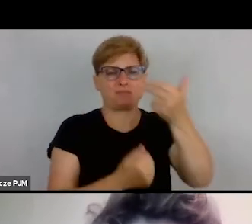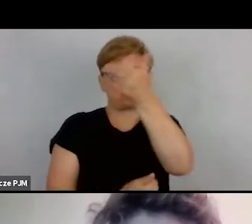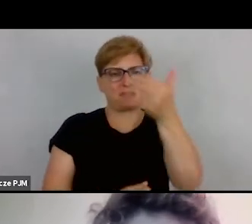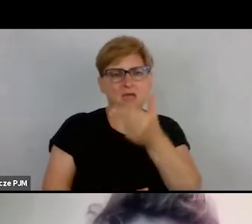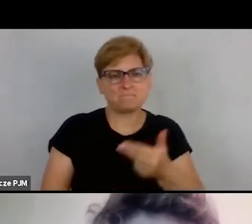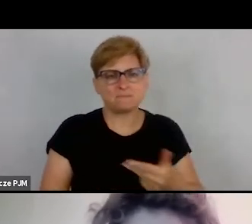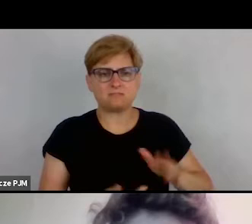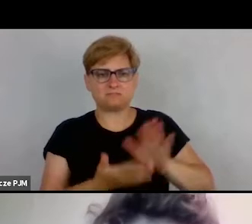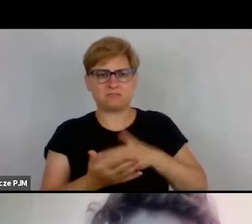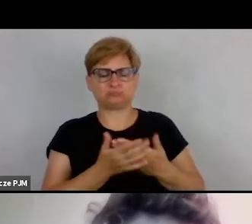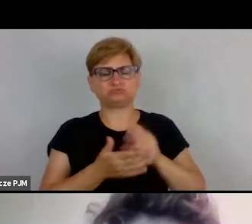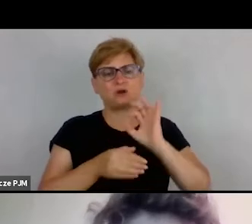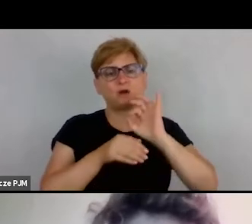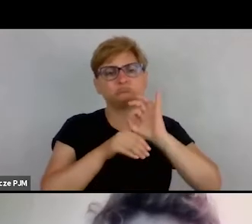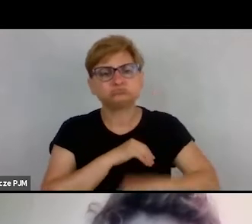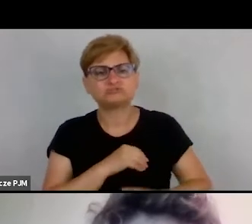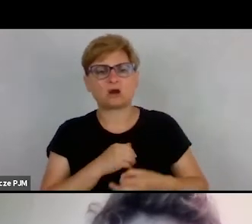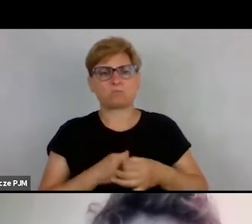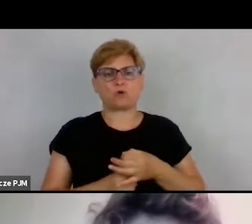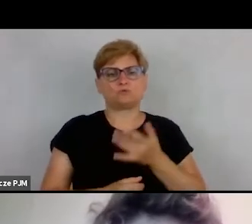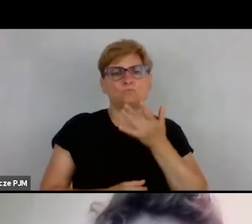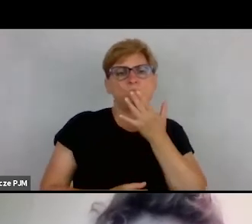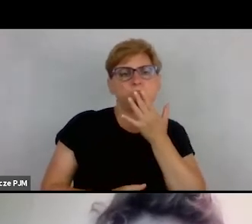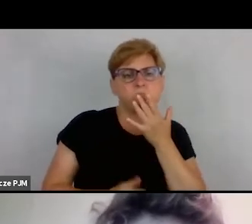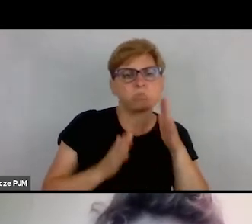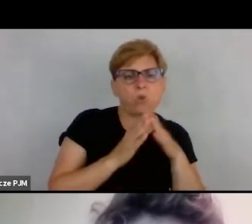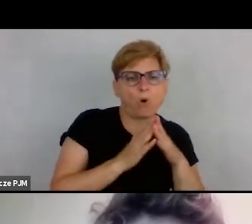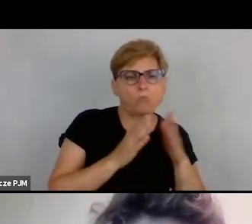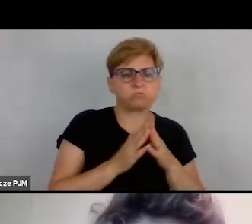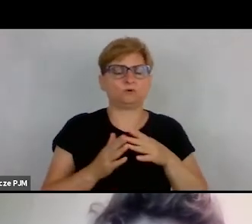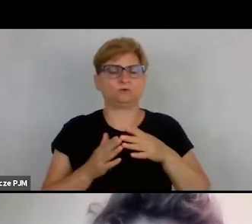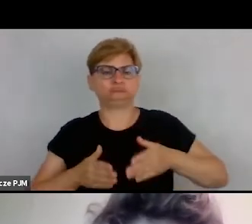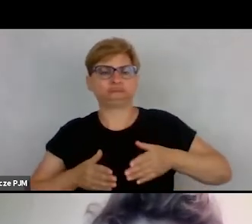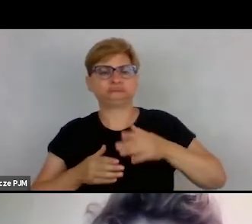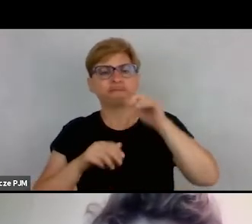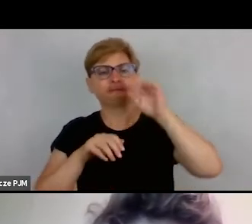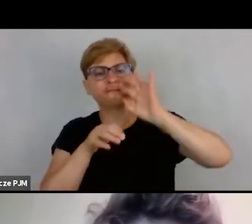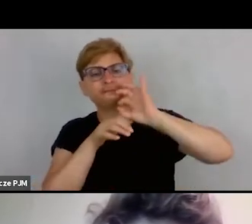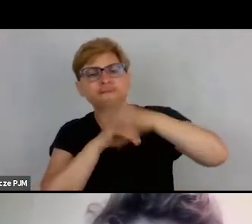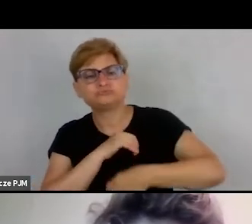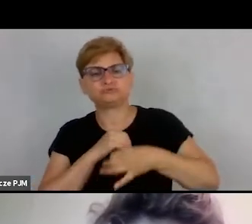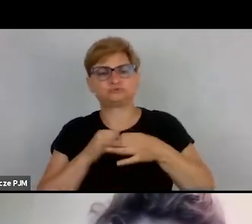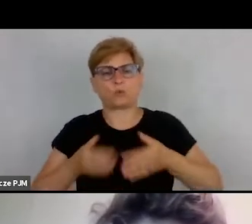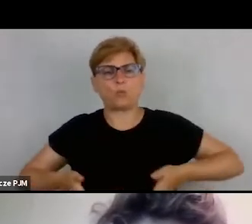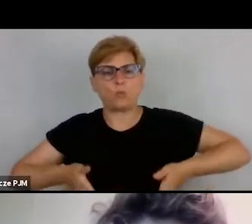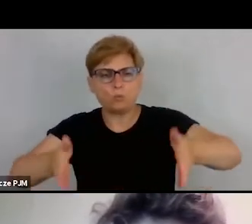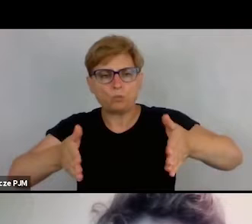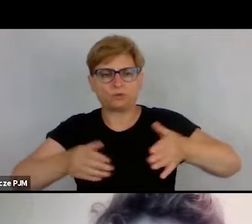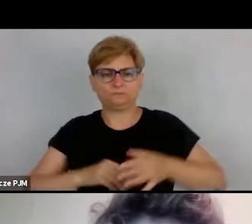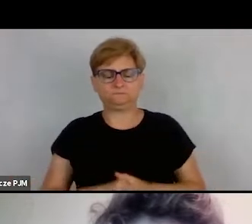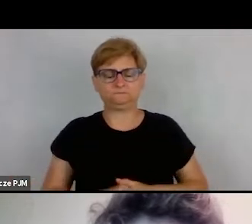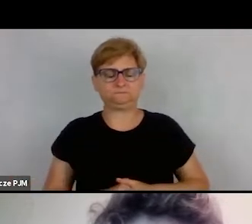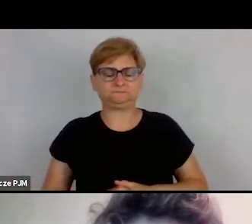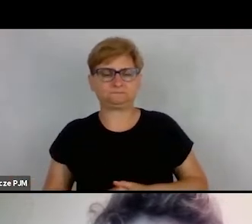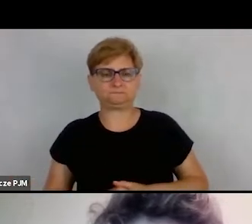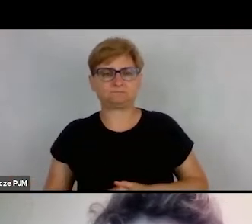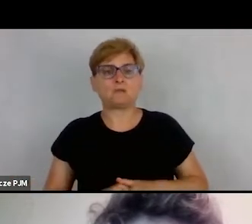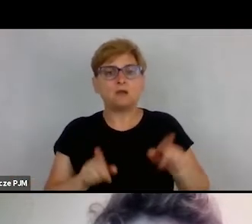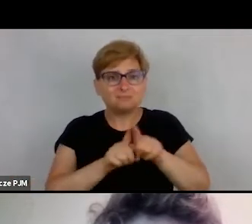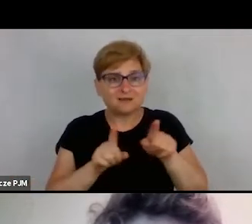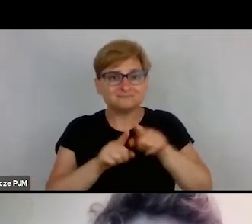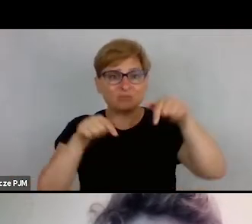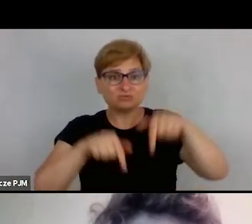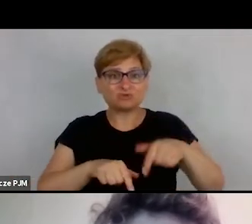their peers about these issues. Interestingly, at the same time, we started a program for young men who were using violence against